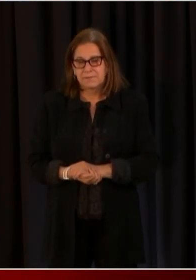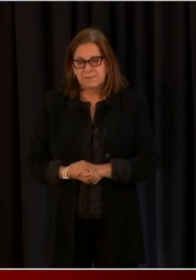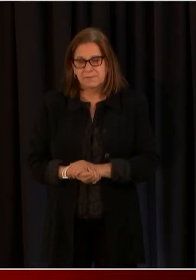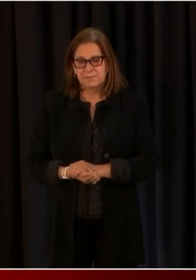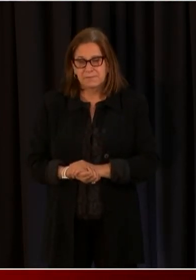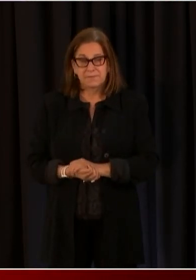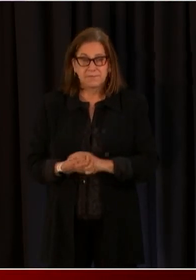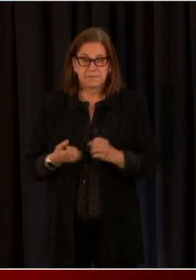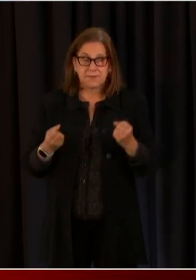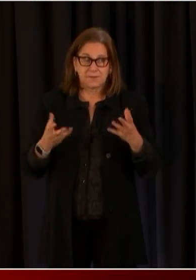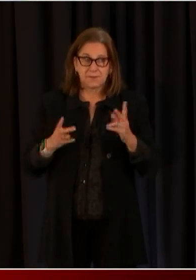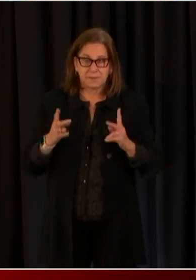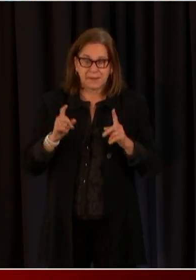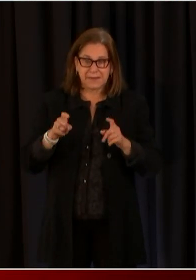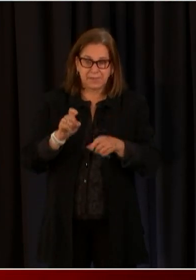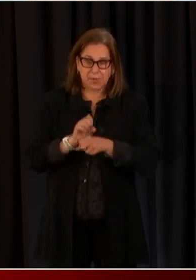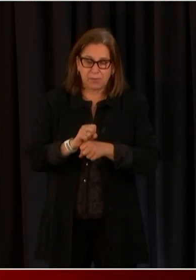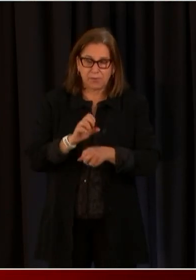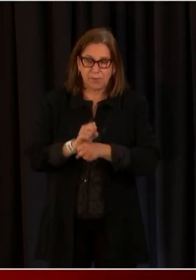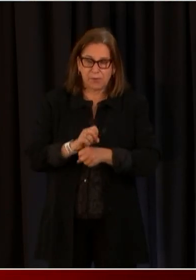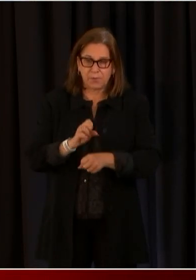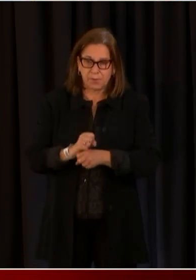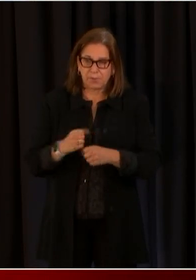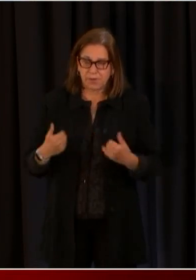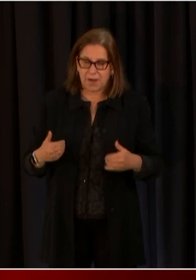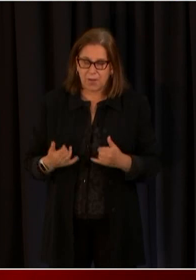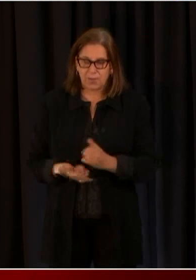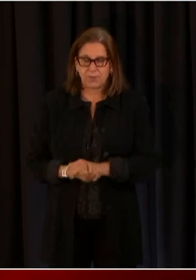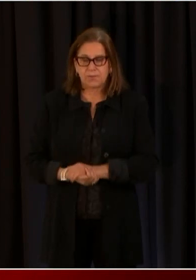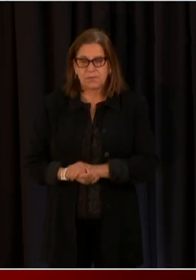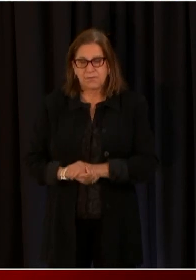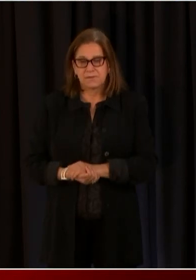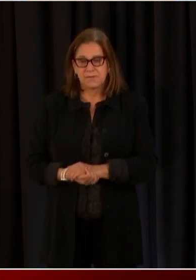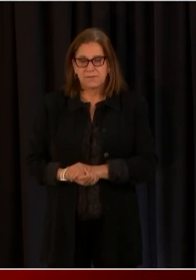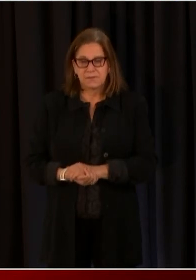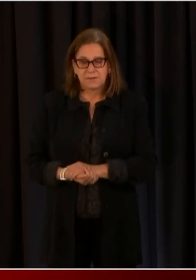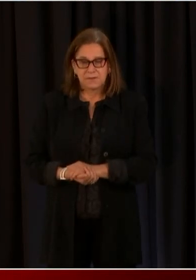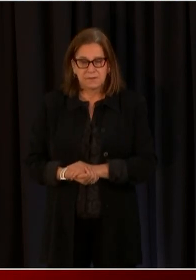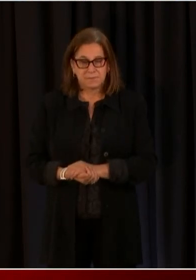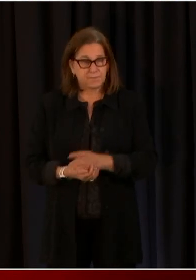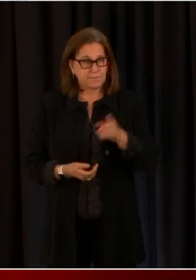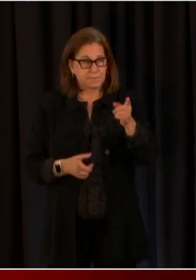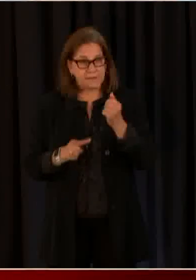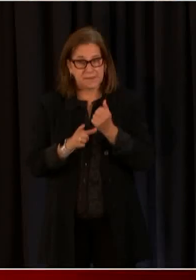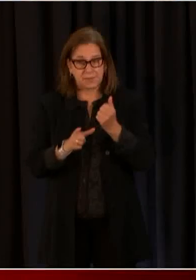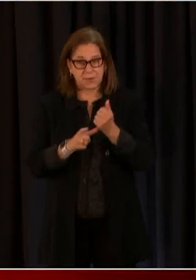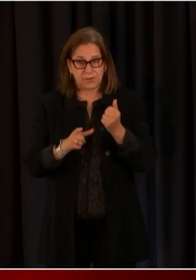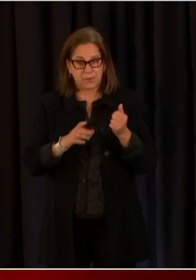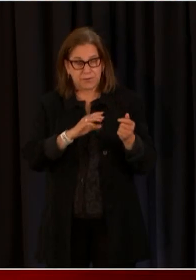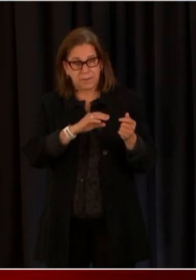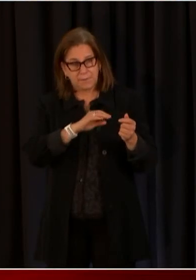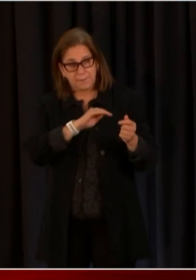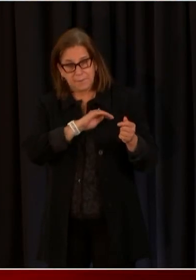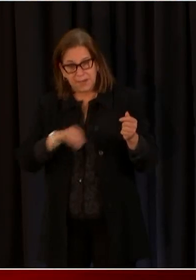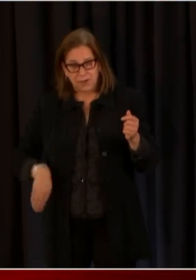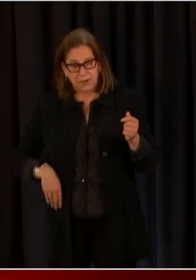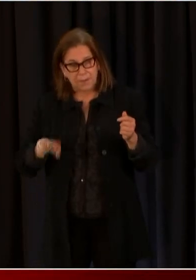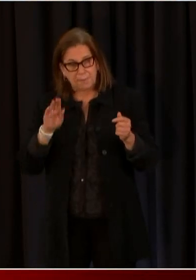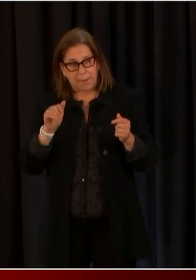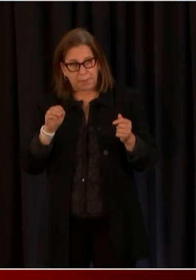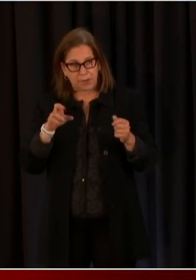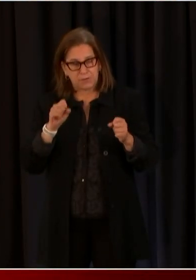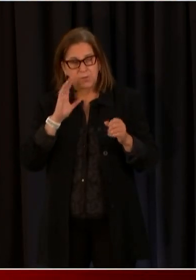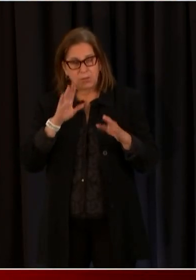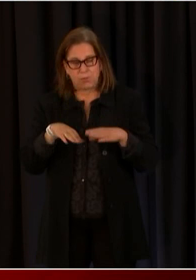of appointments available. So Deputy Mayor Babers will be able to answer programs about that. We are